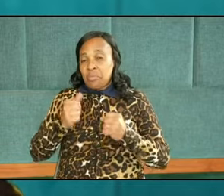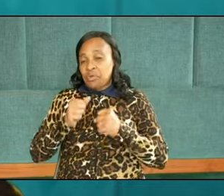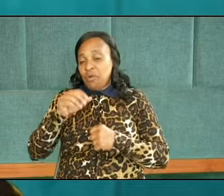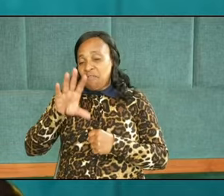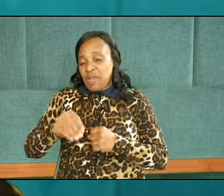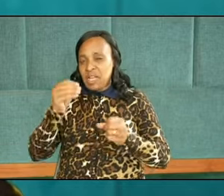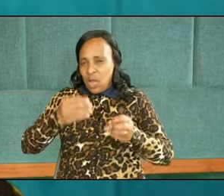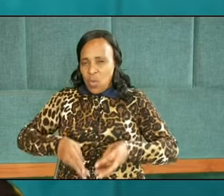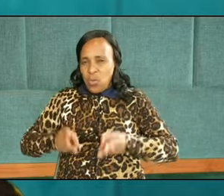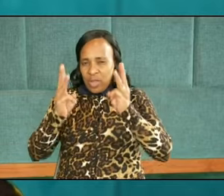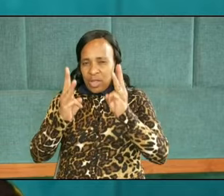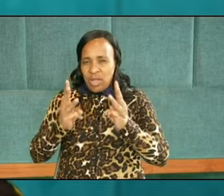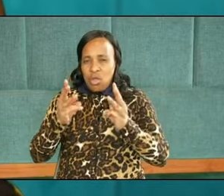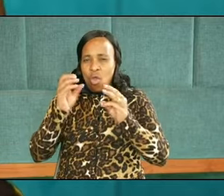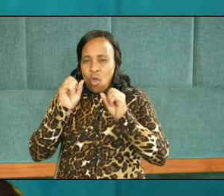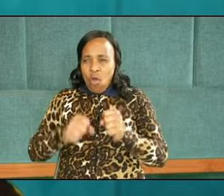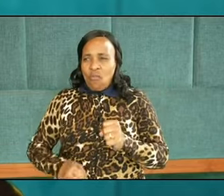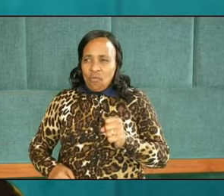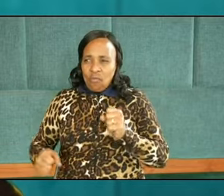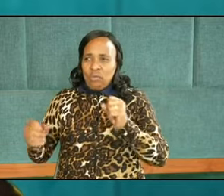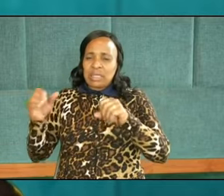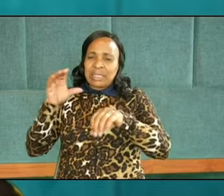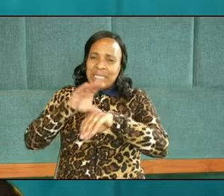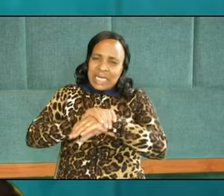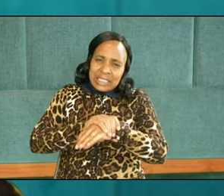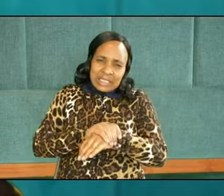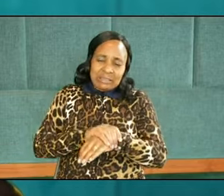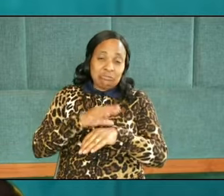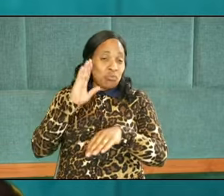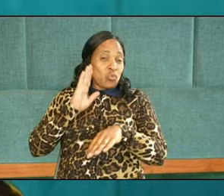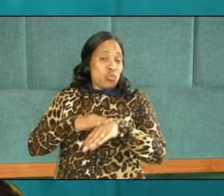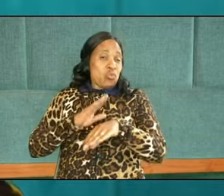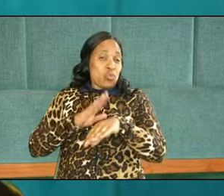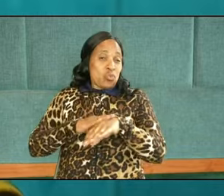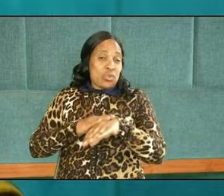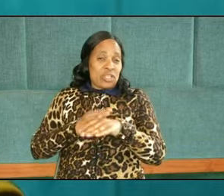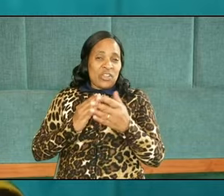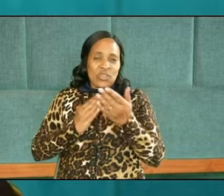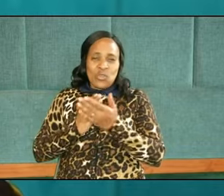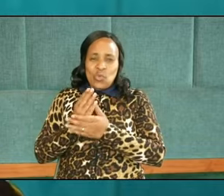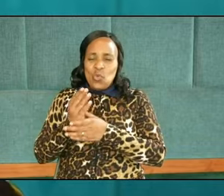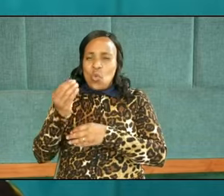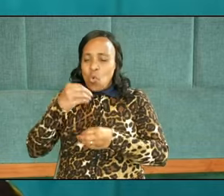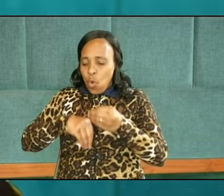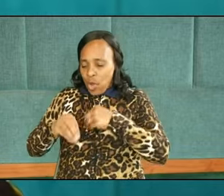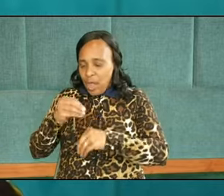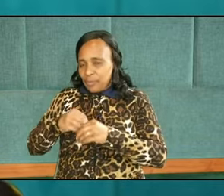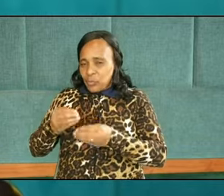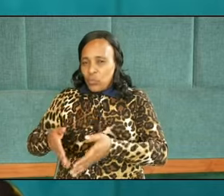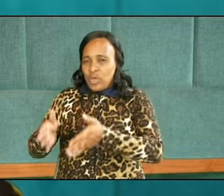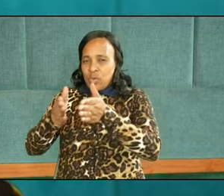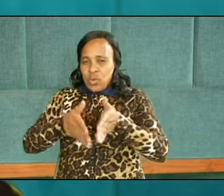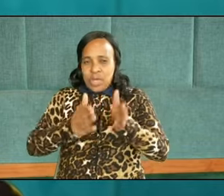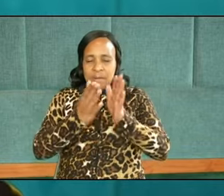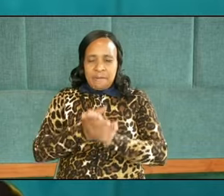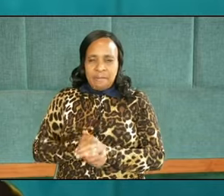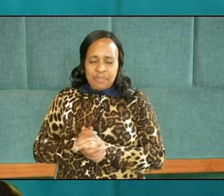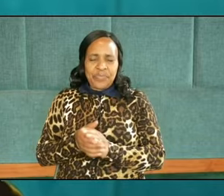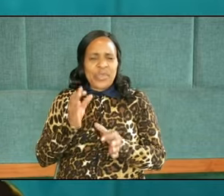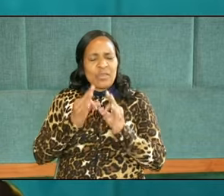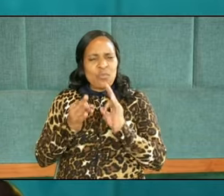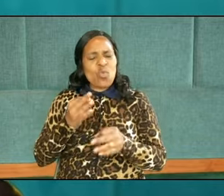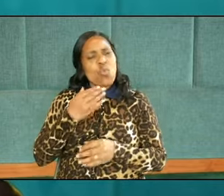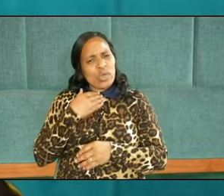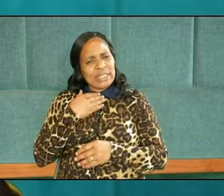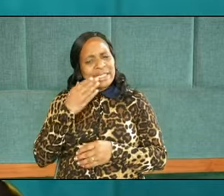a way of acquiring that good by fraudulent or corrupt means. Because if you really want